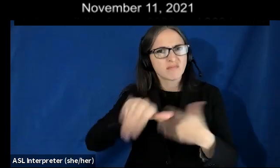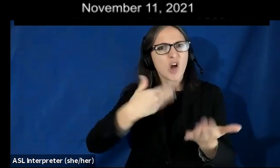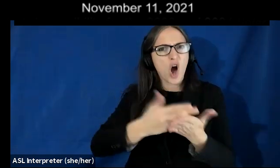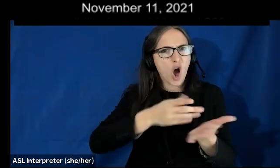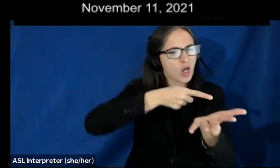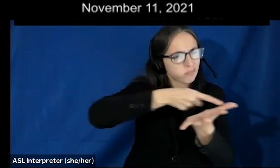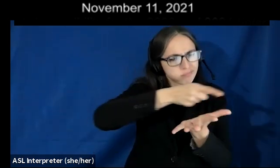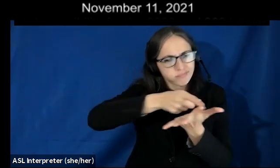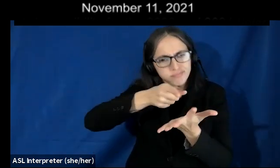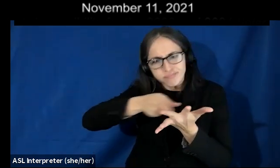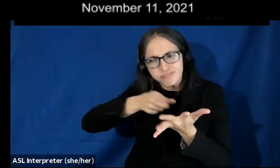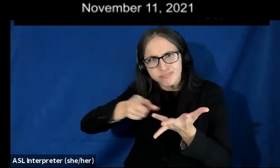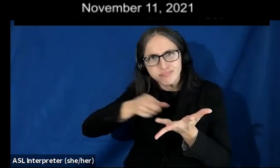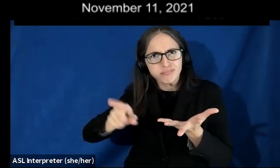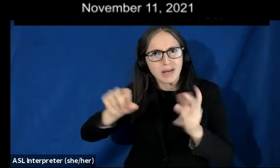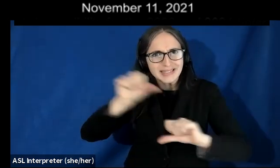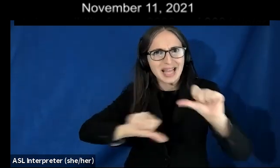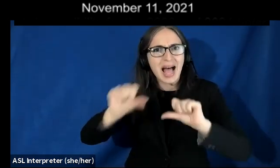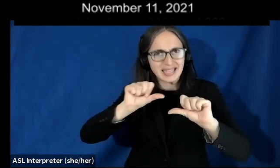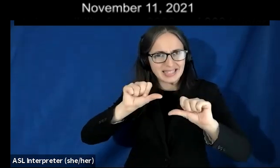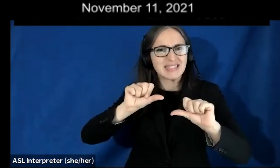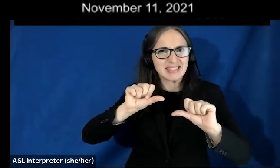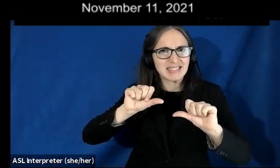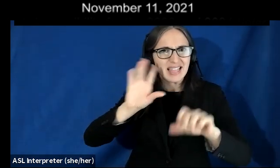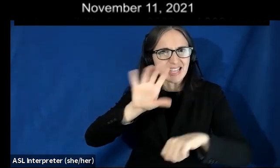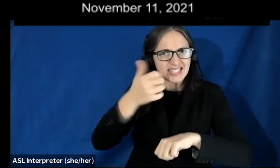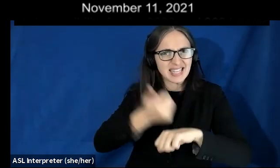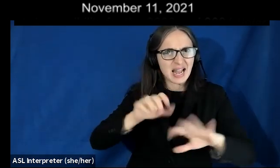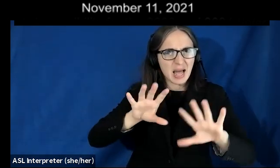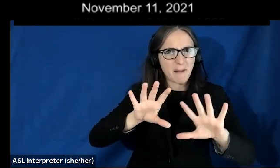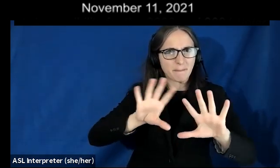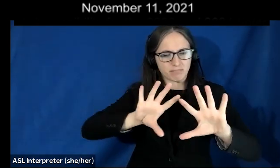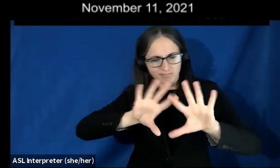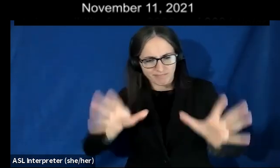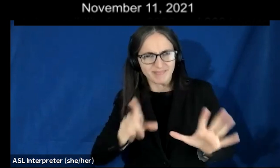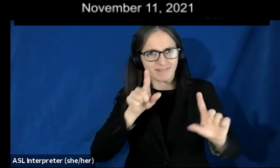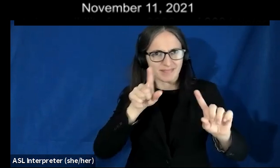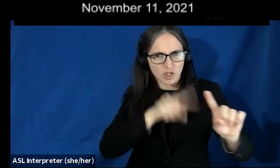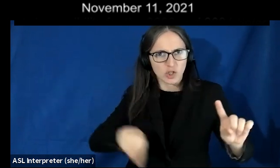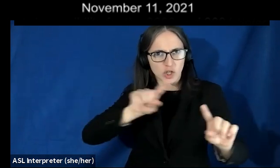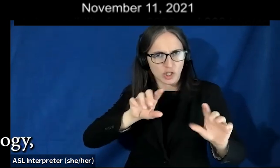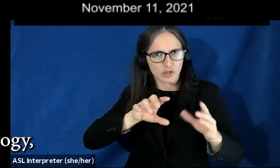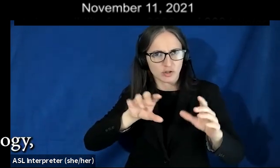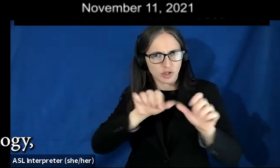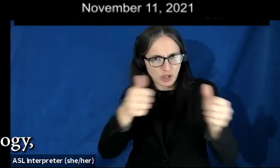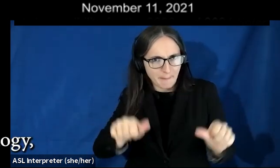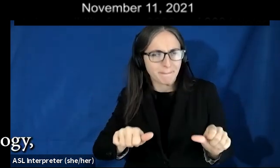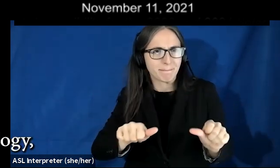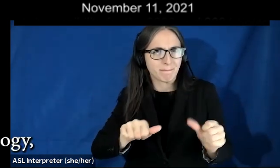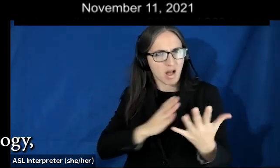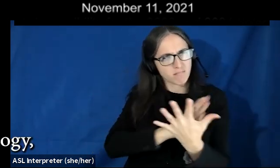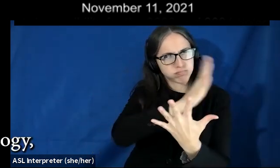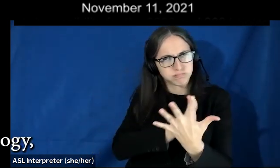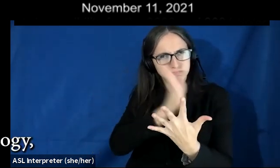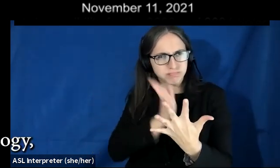spherical shape, like a ball. all branches, philosophy,